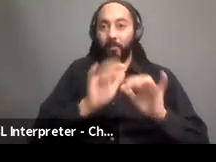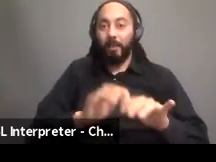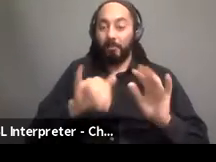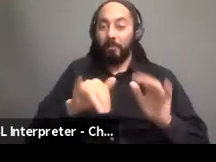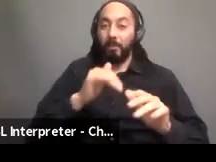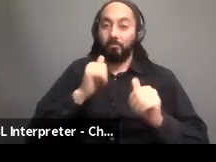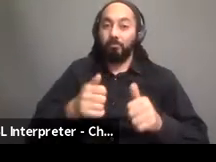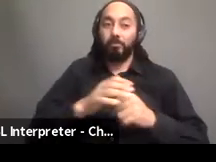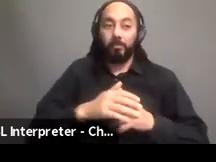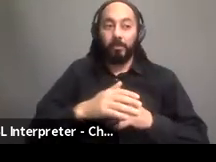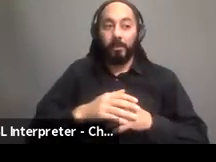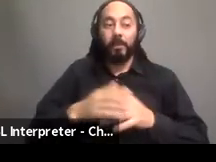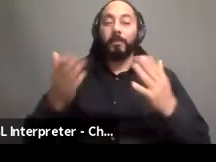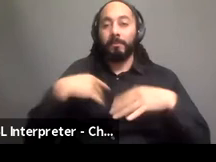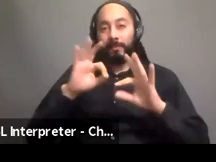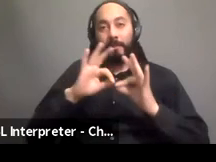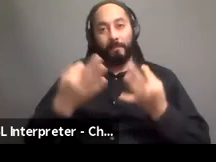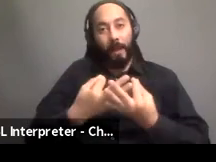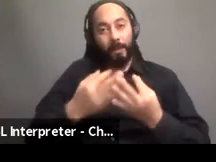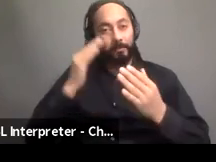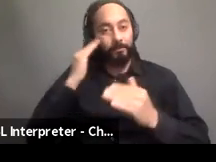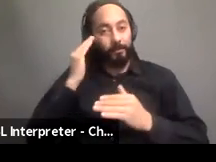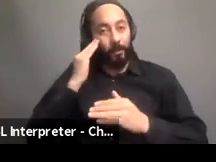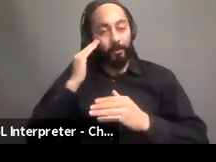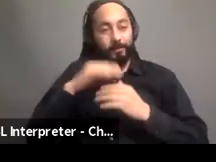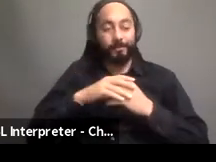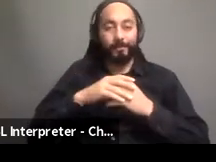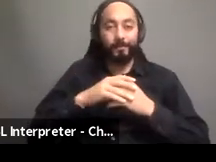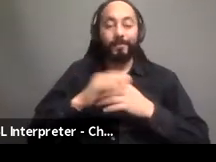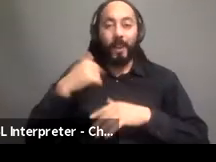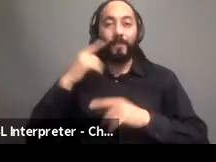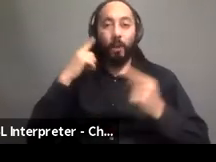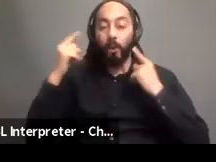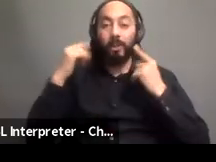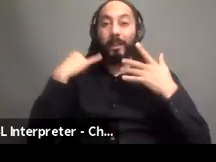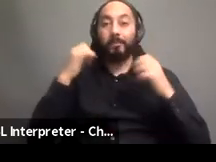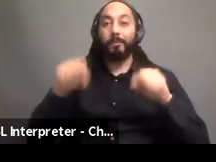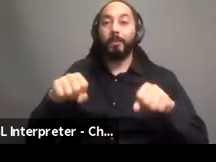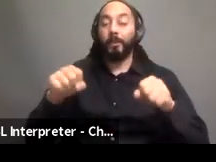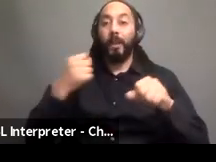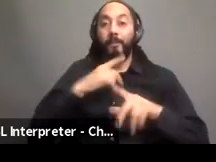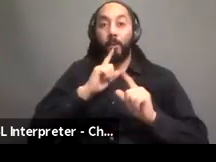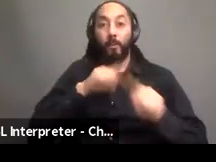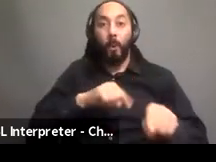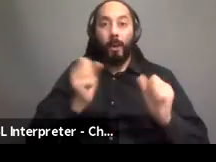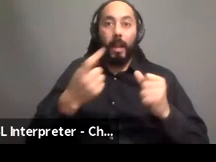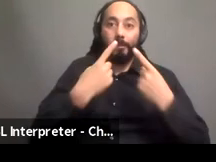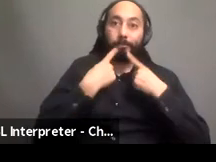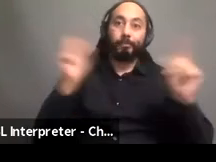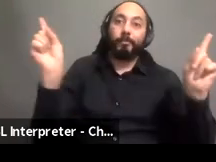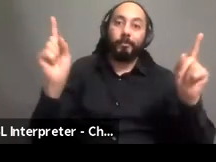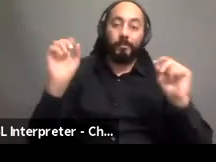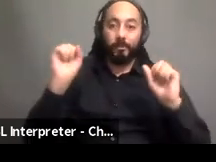Family hearing about it, oh yeah, I've heard that from folks. They're worried about things becoming public, families hearing about it. The position